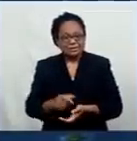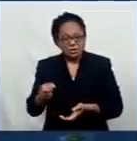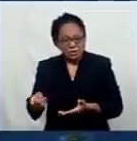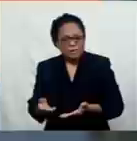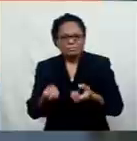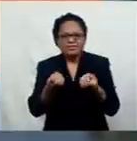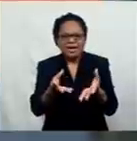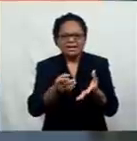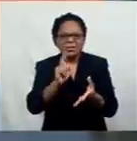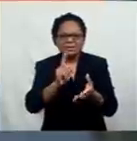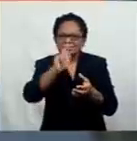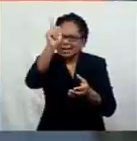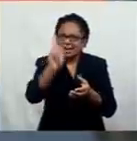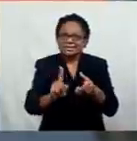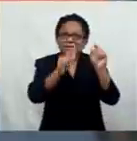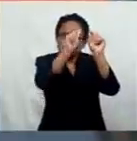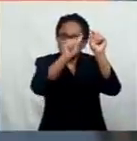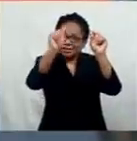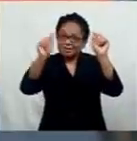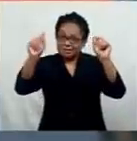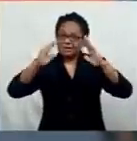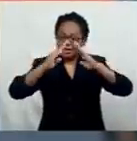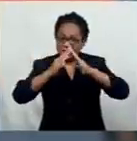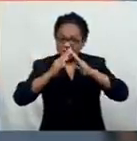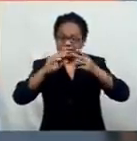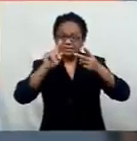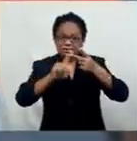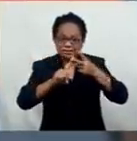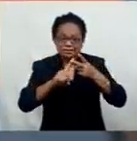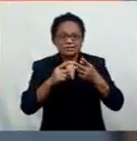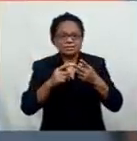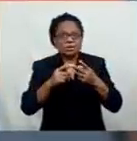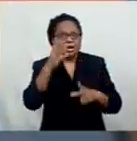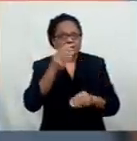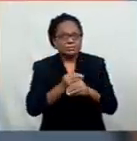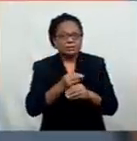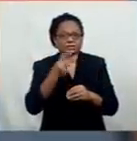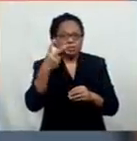electrical wiring for rural electrification projects amounting to